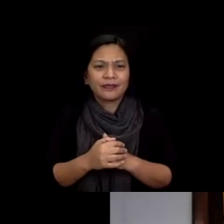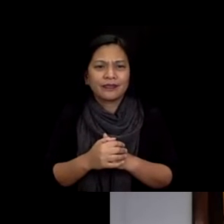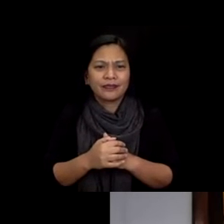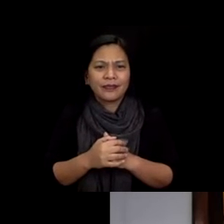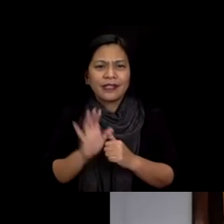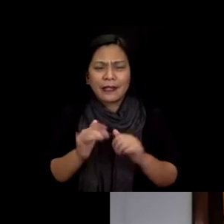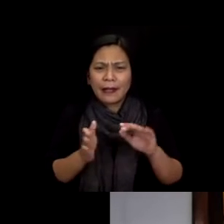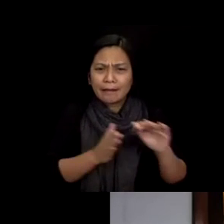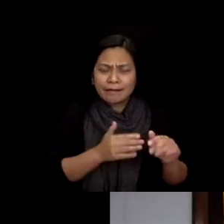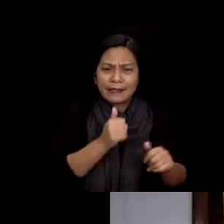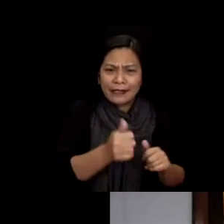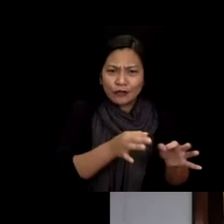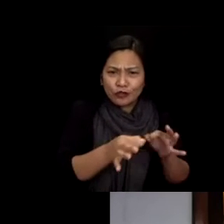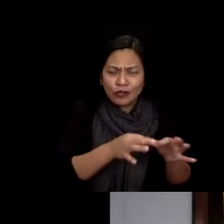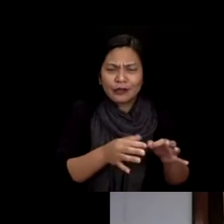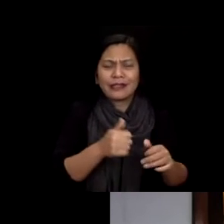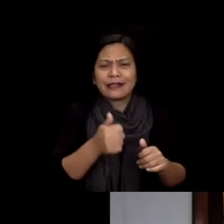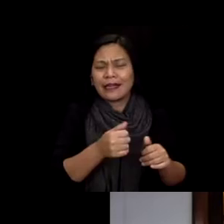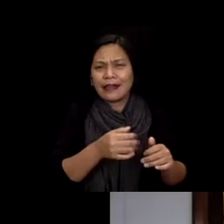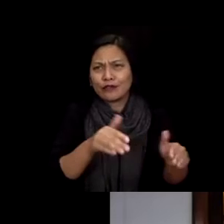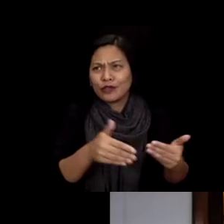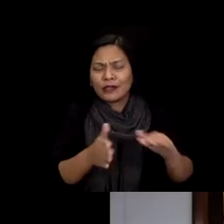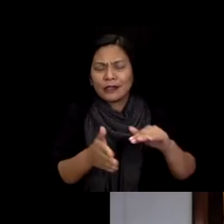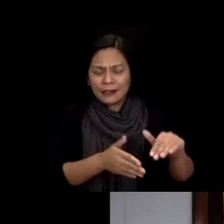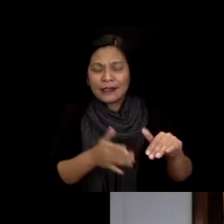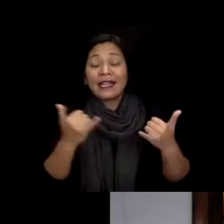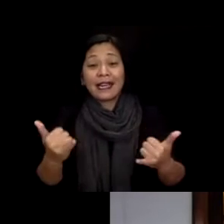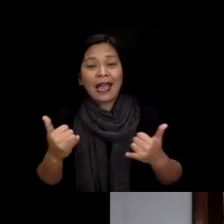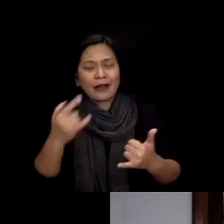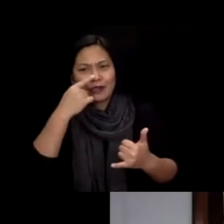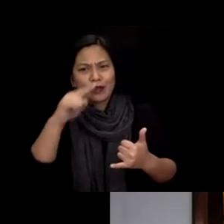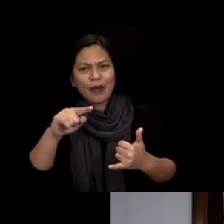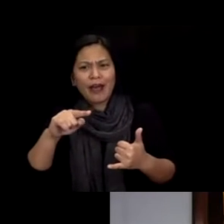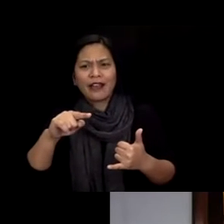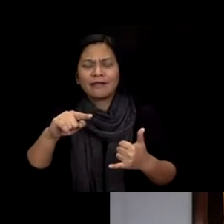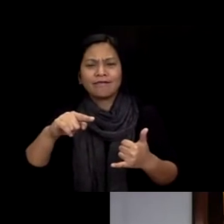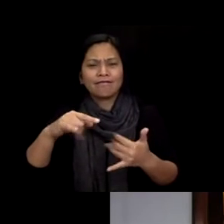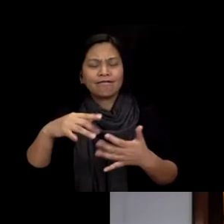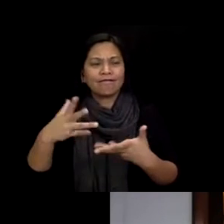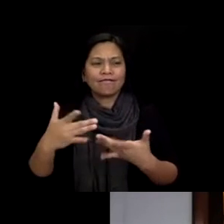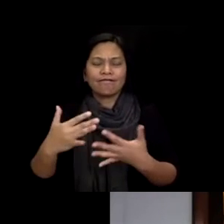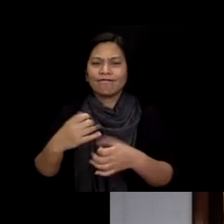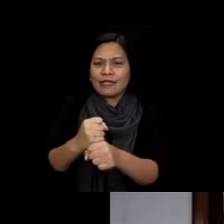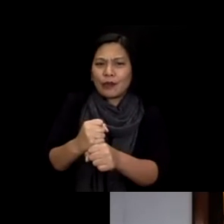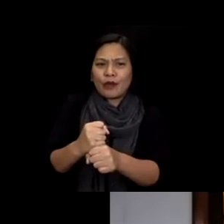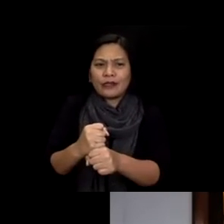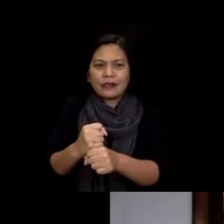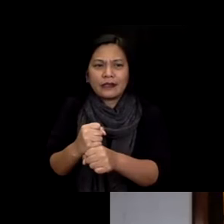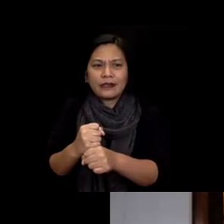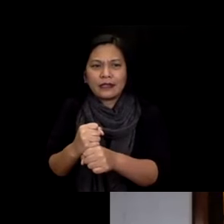and self-introductions, if you might give a short introduction or summary to